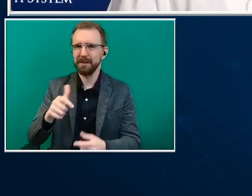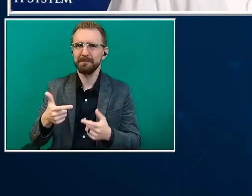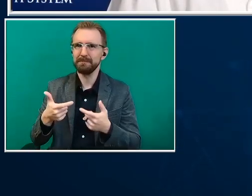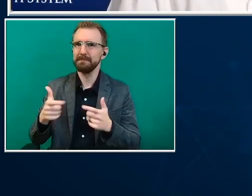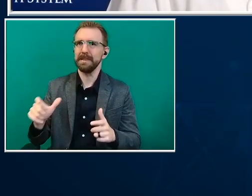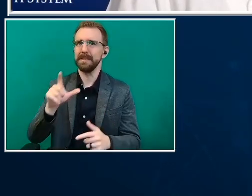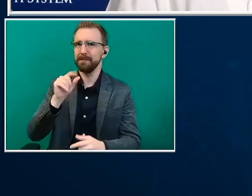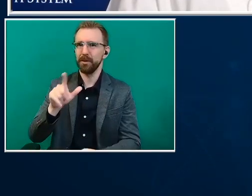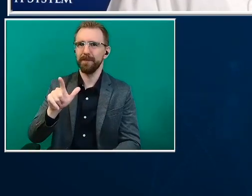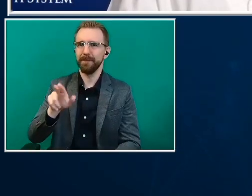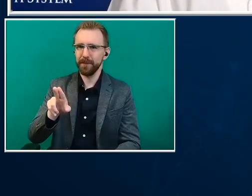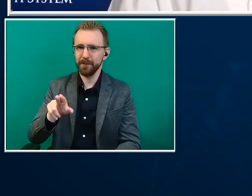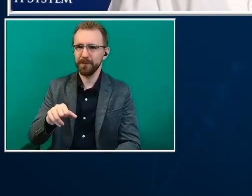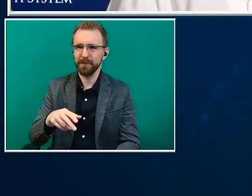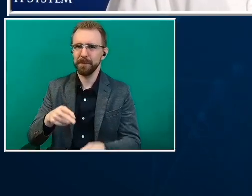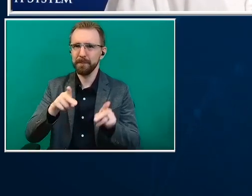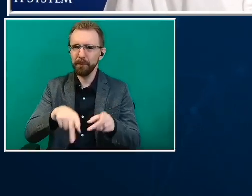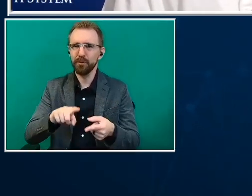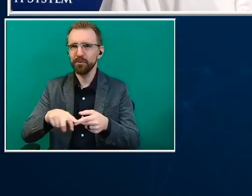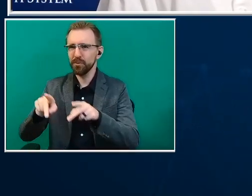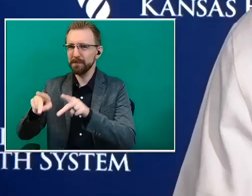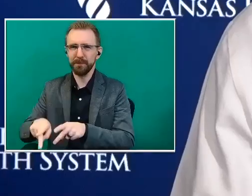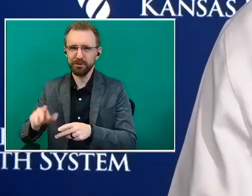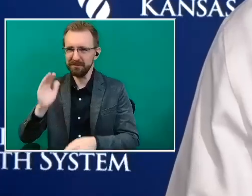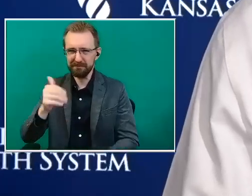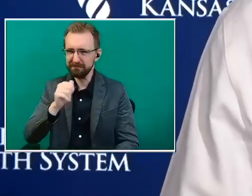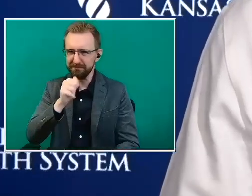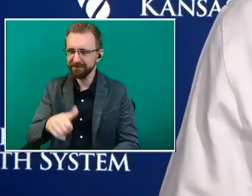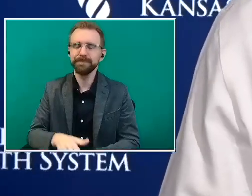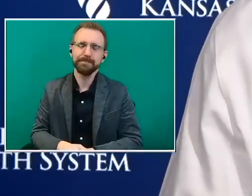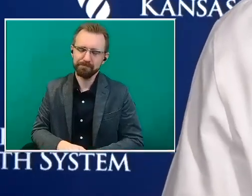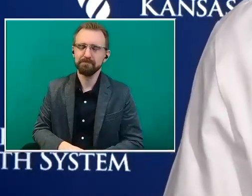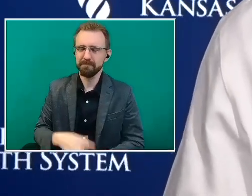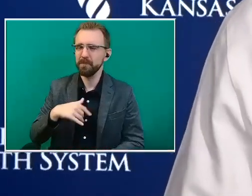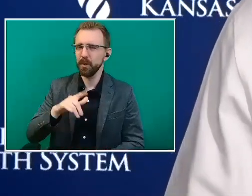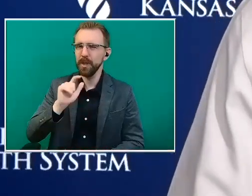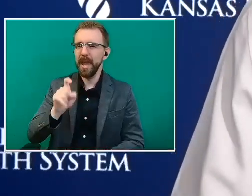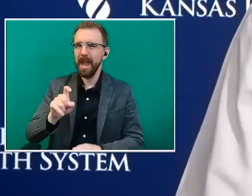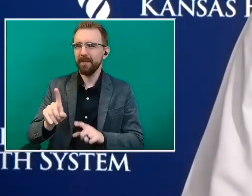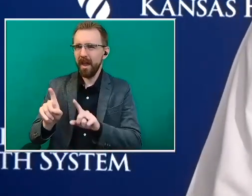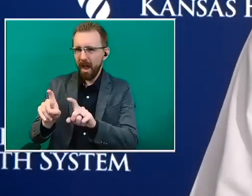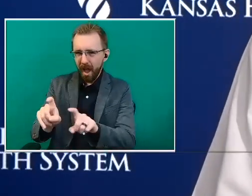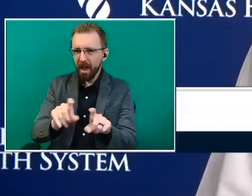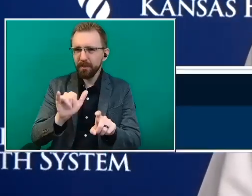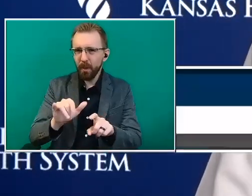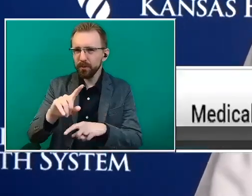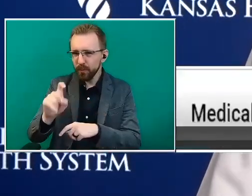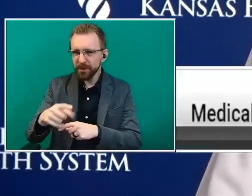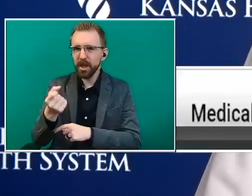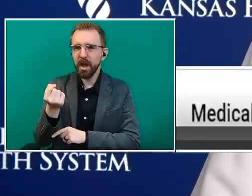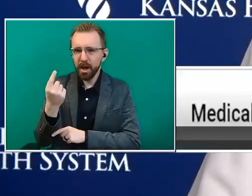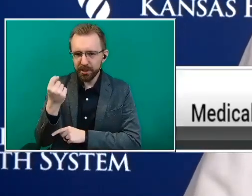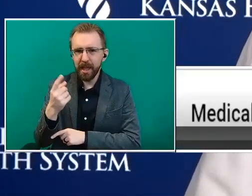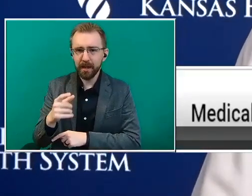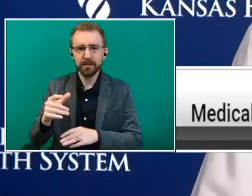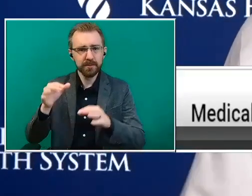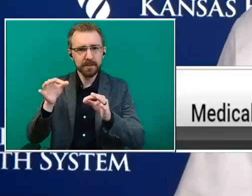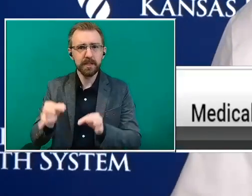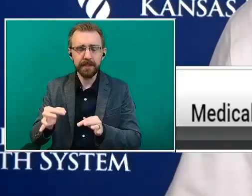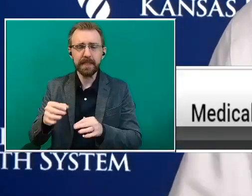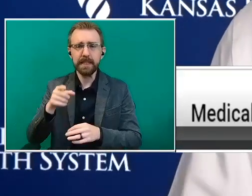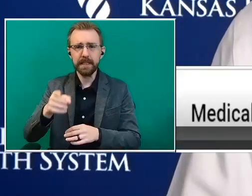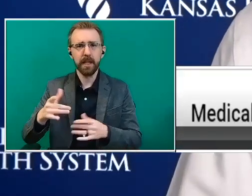to person. Yeah, I think we have to really ask those questions and understand, and it is certainly a concern, and that's